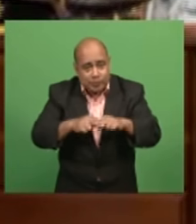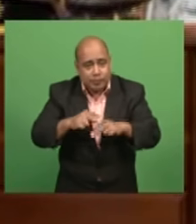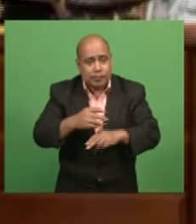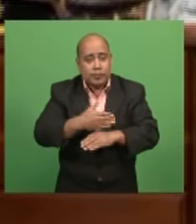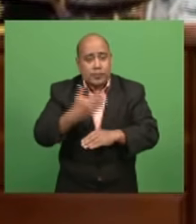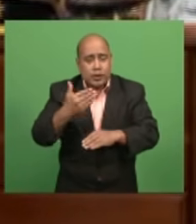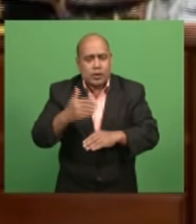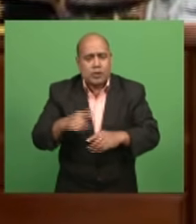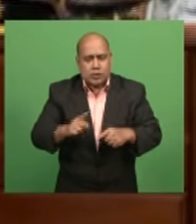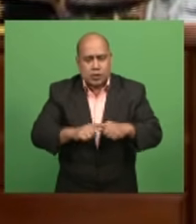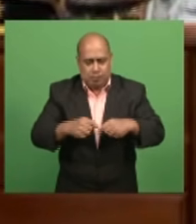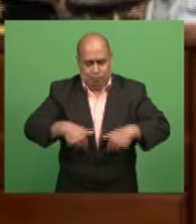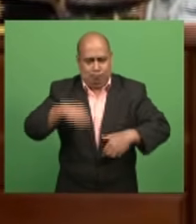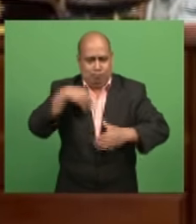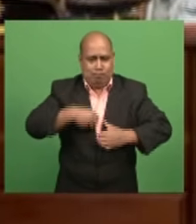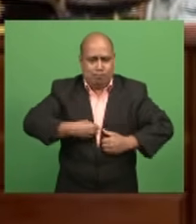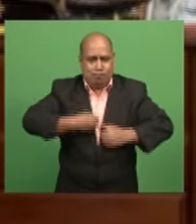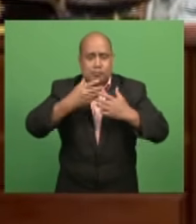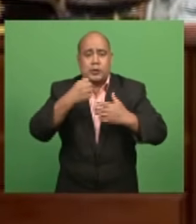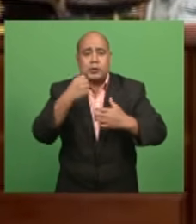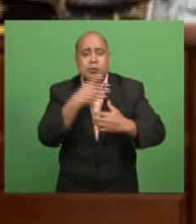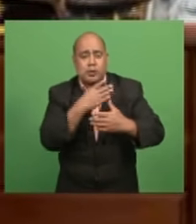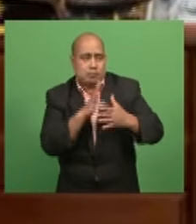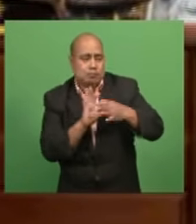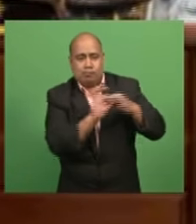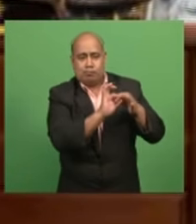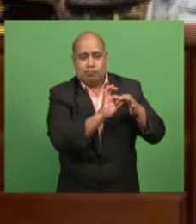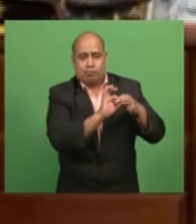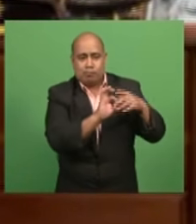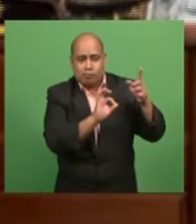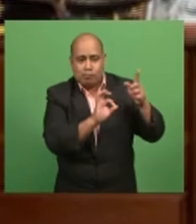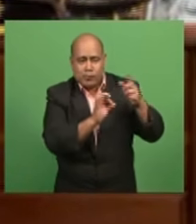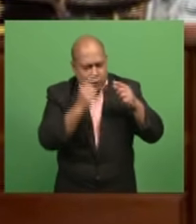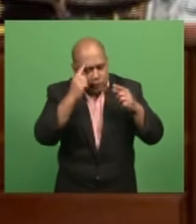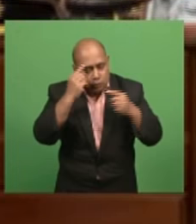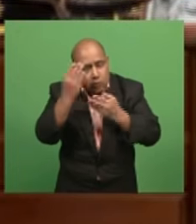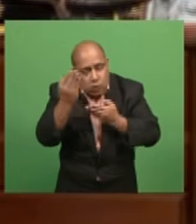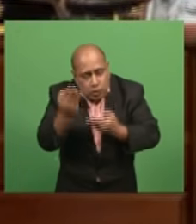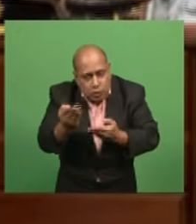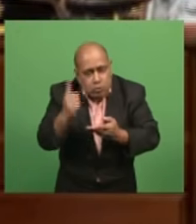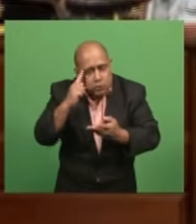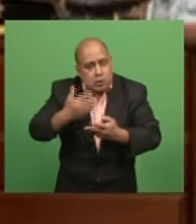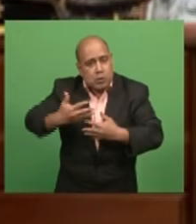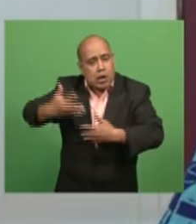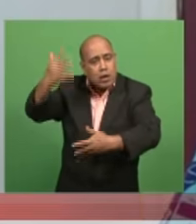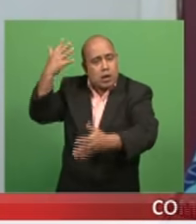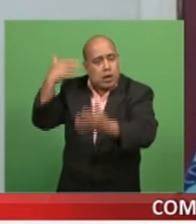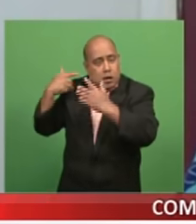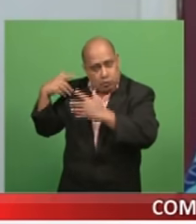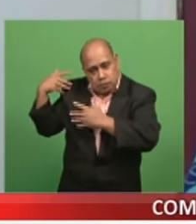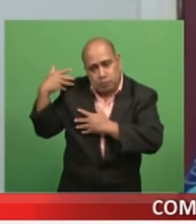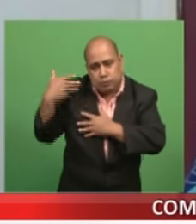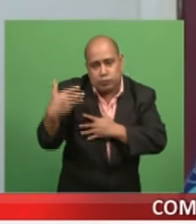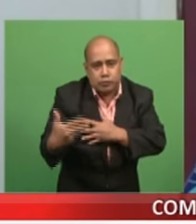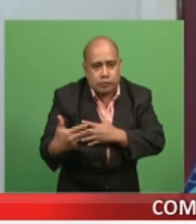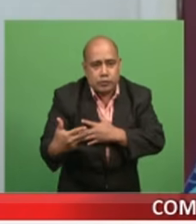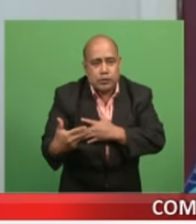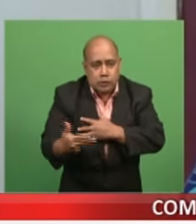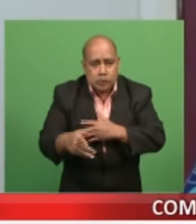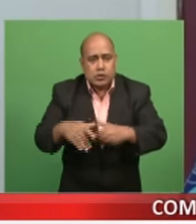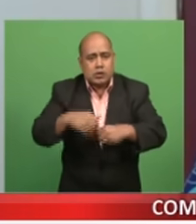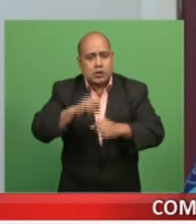and solidarity honored by this tradition will carry our people towards brighter days.